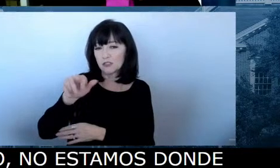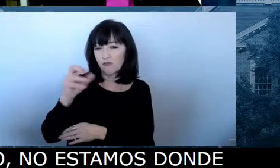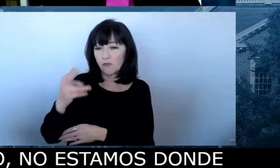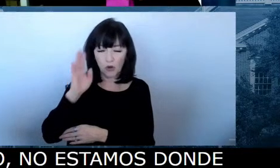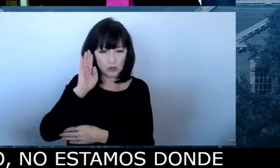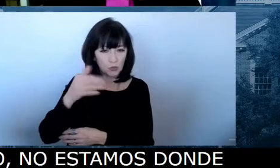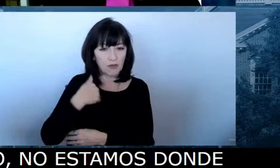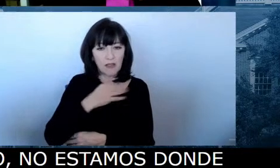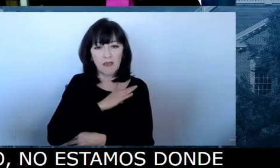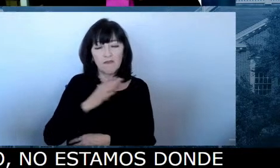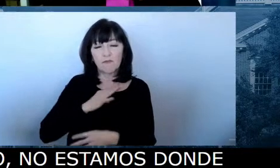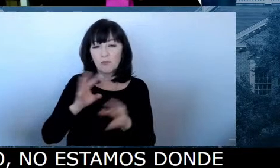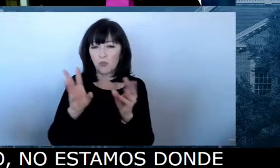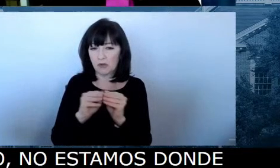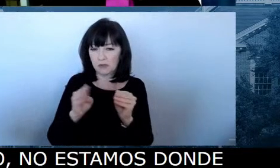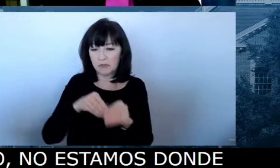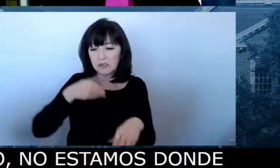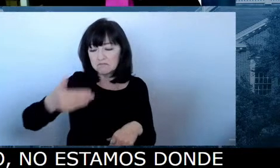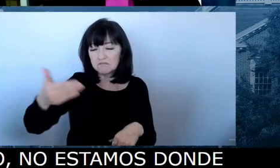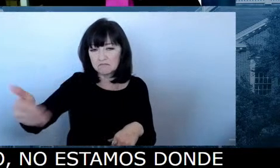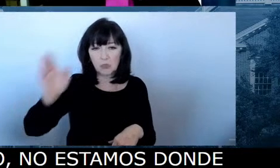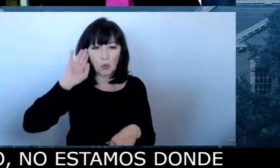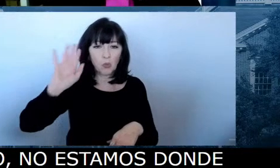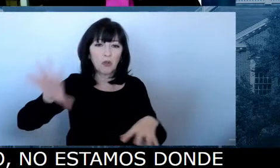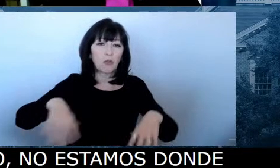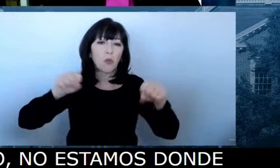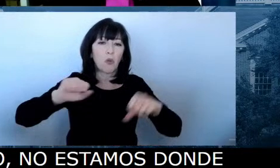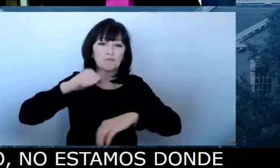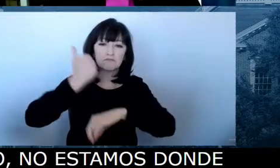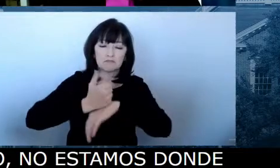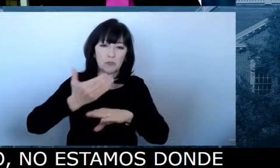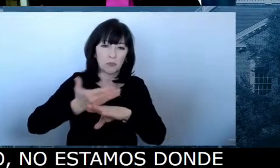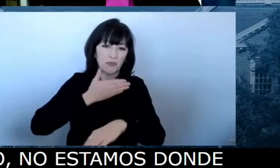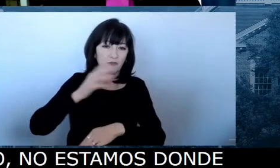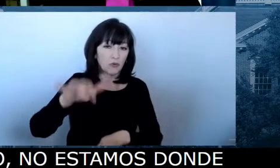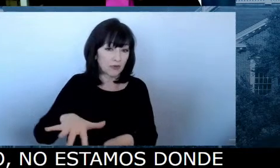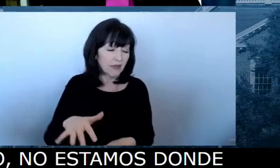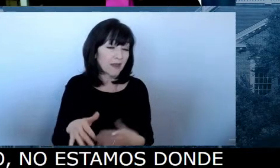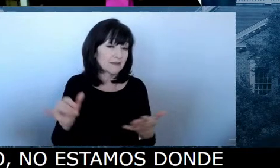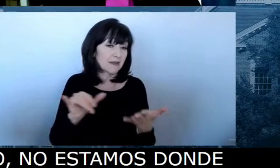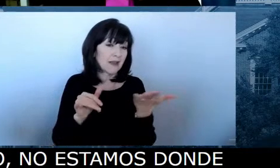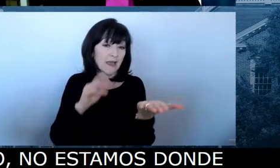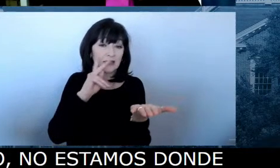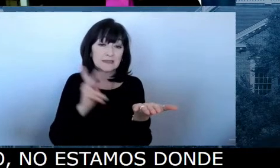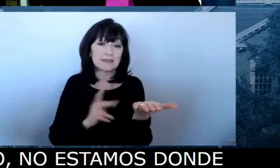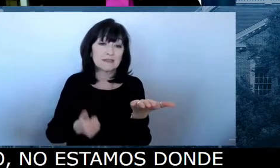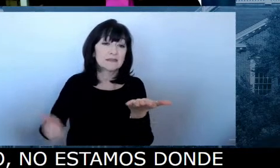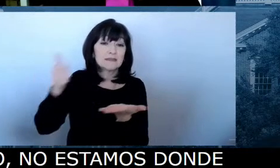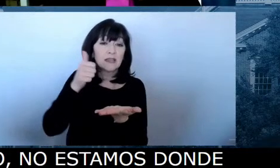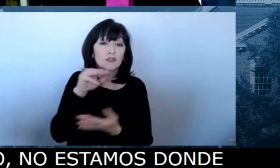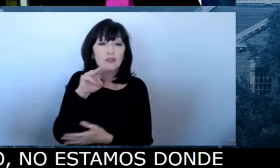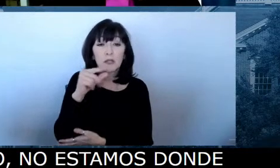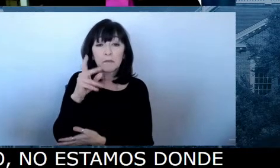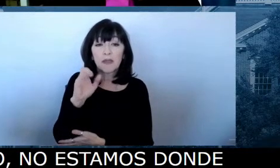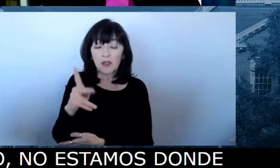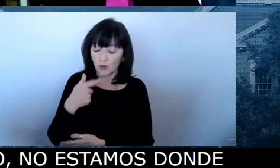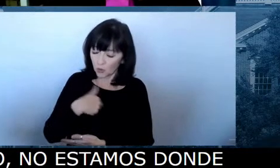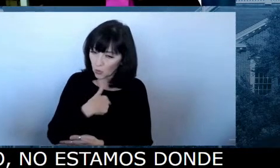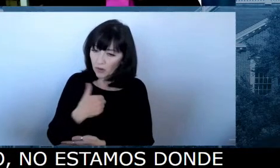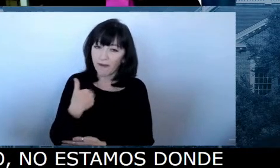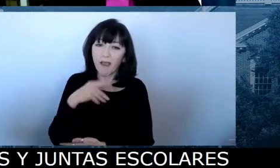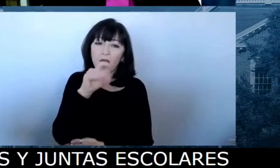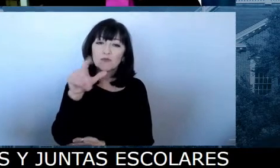I suspect, before that. And as Secretary McGarrick says, we have the tools. We know what the situation is. We'll continue to monitor